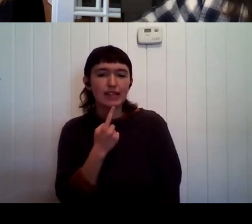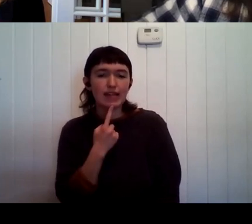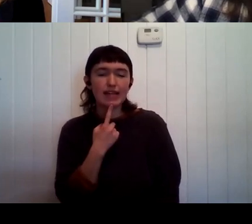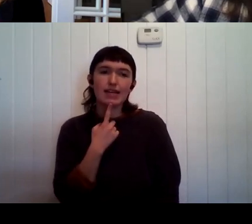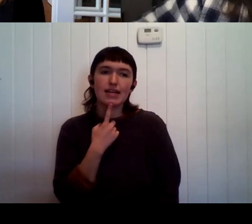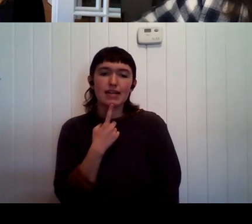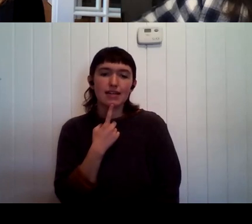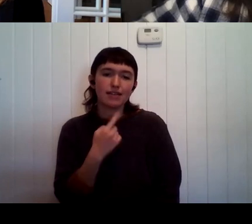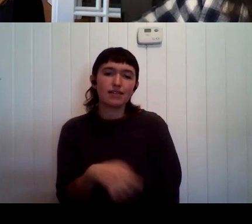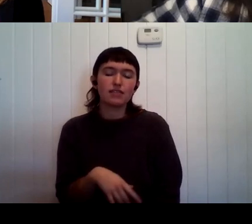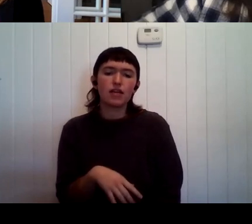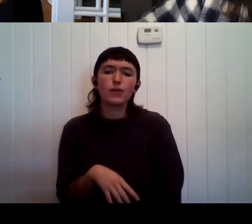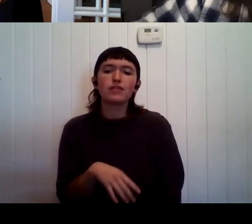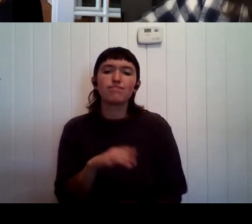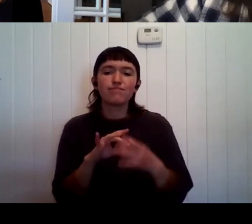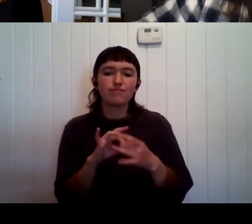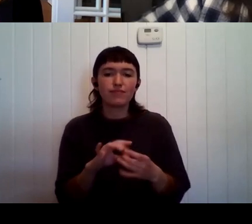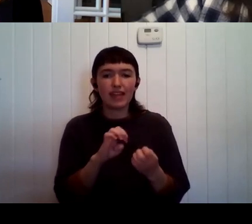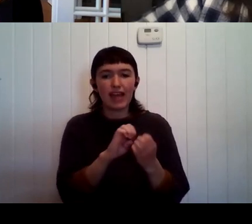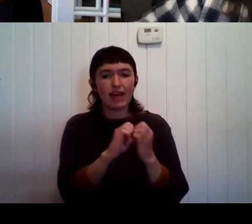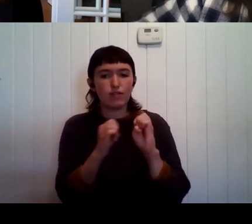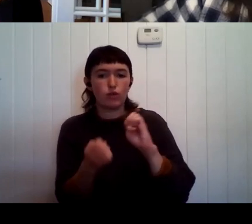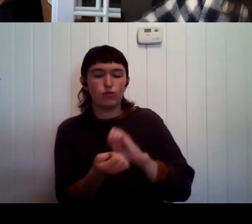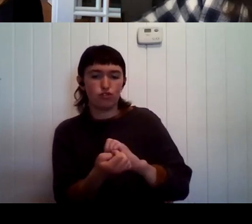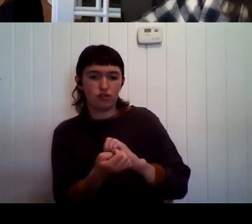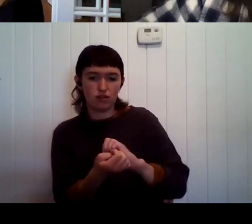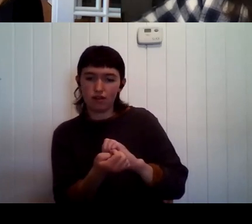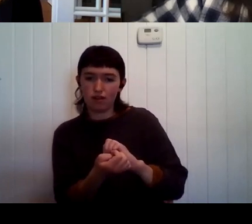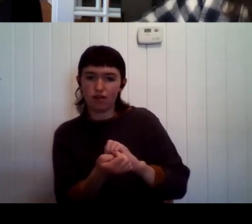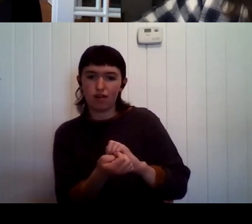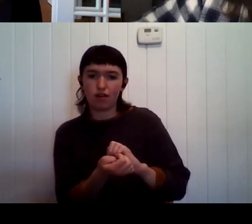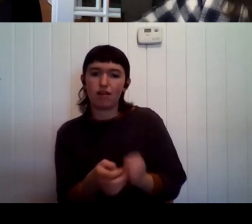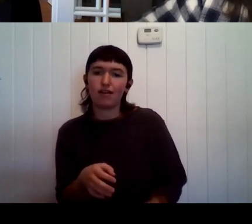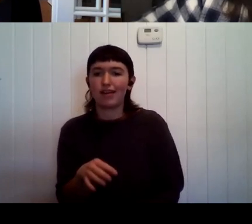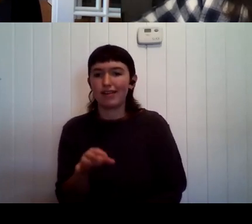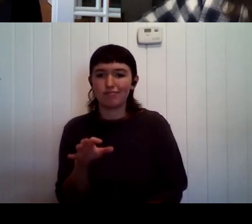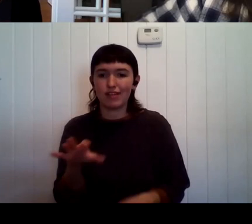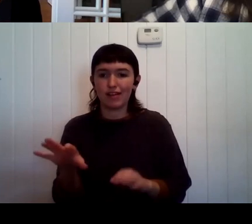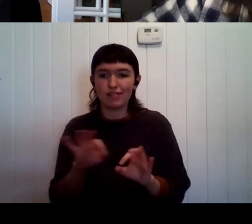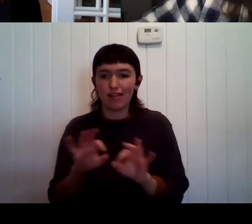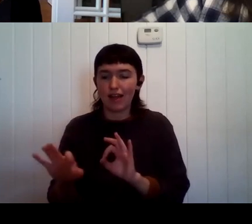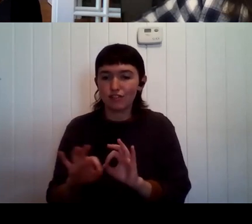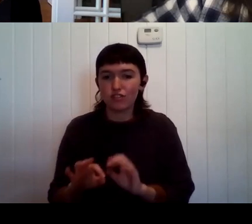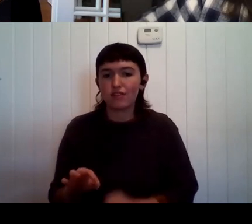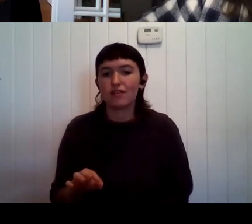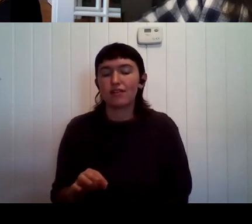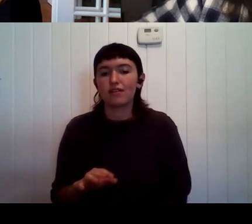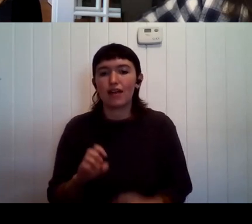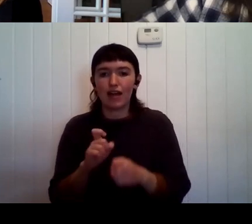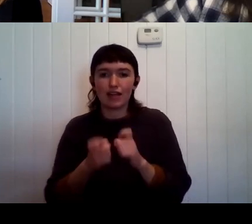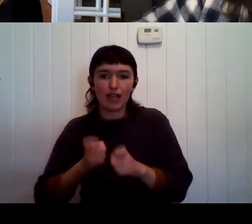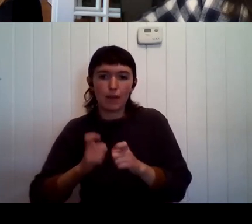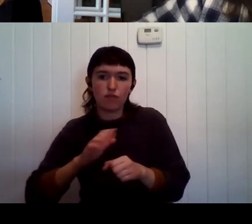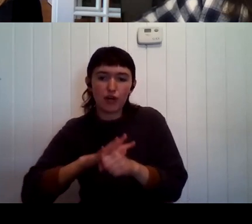when it comes to evolution and selection and adaptive pressures and things like that, natural